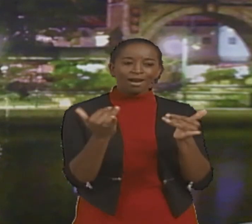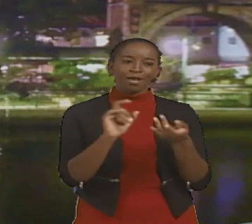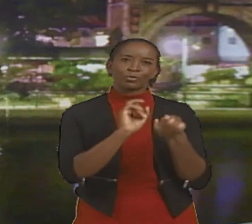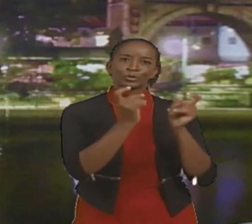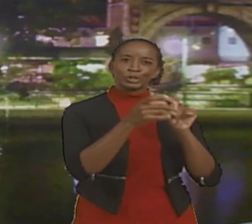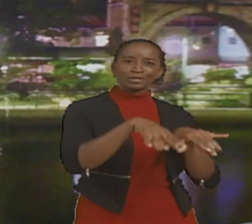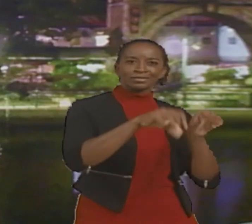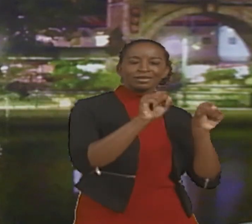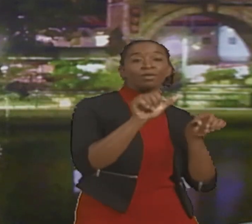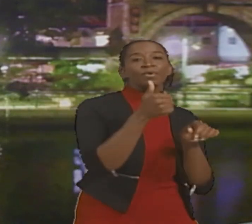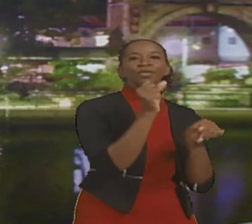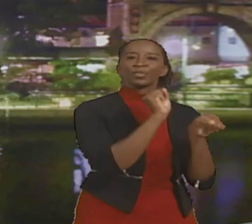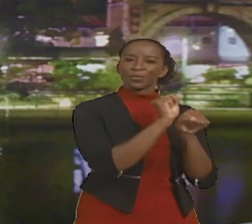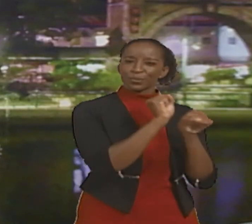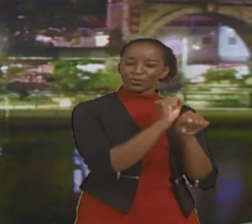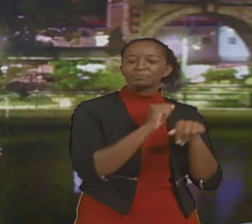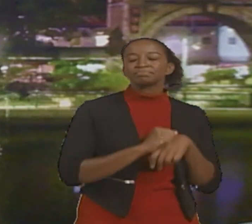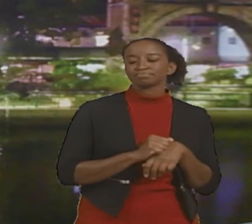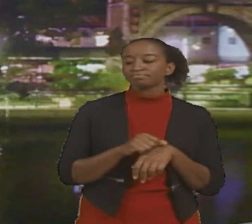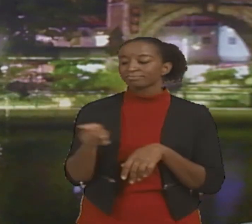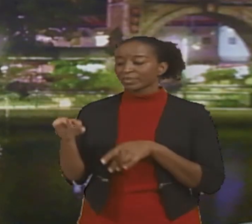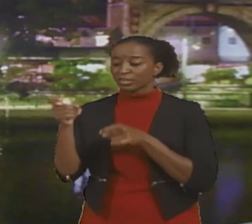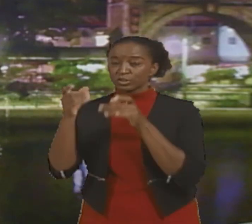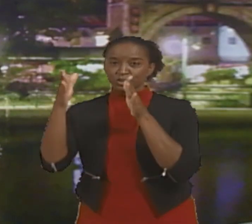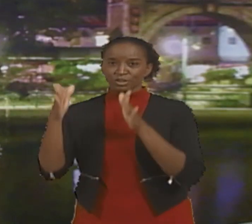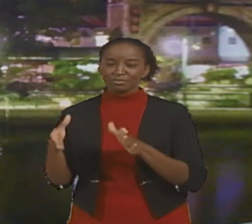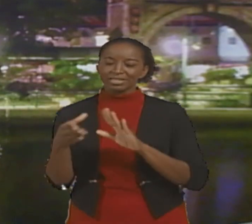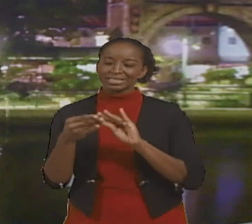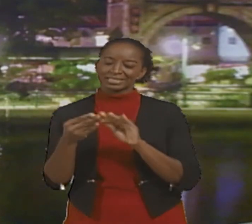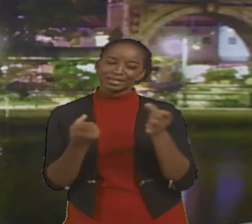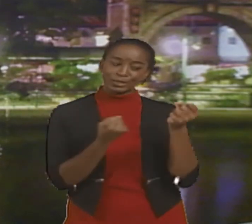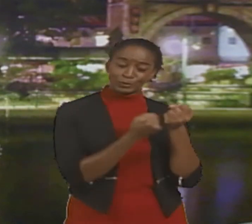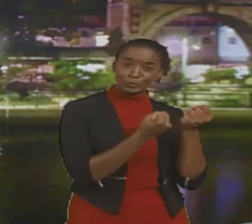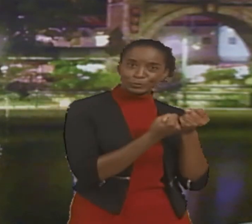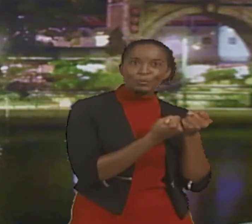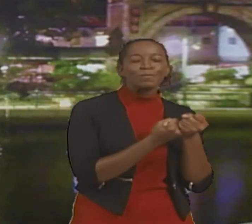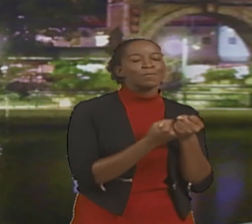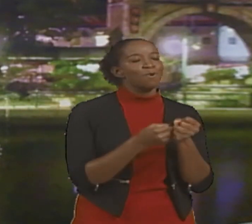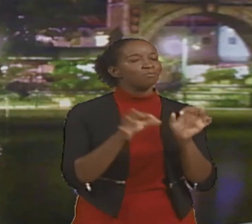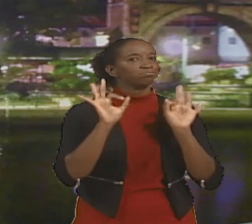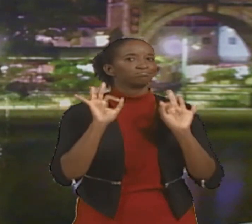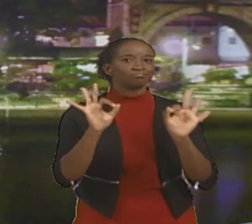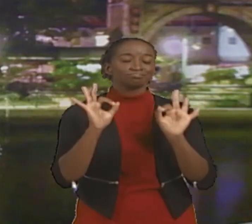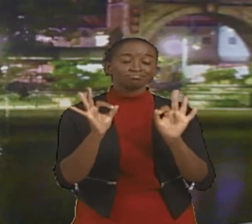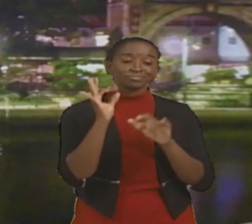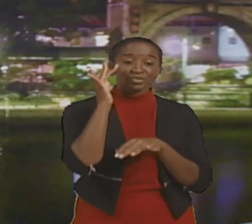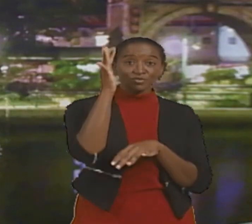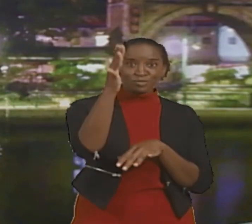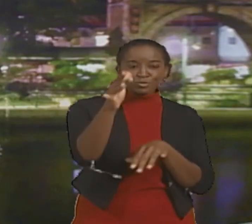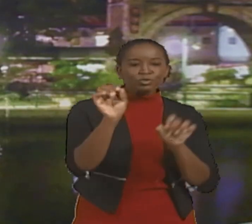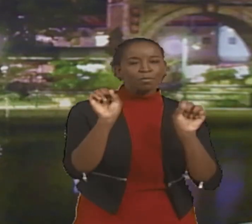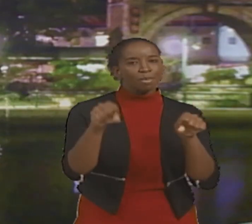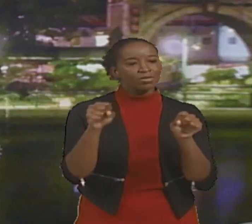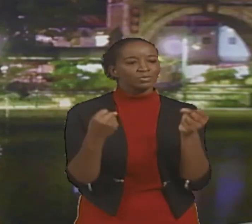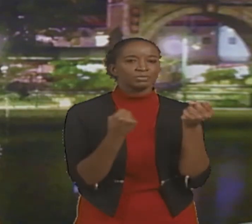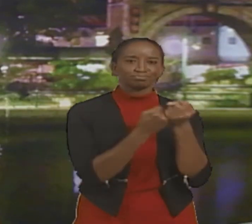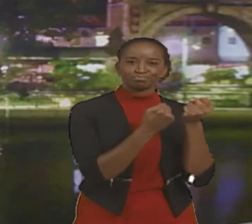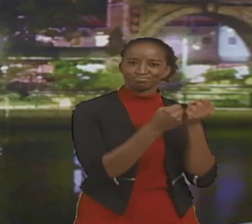Fernandez, partnering with Jabez House was a perfect choice, and she says that there is potential for some further